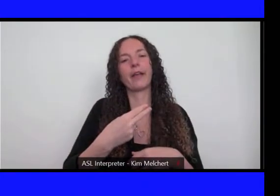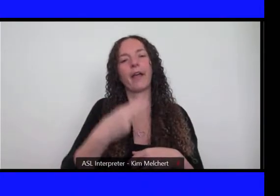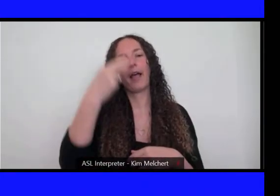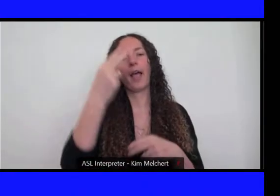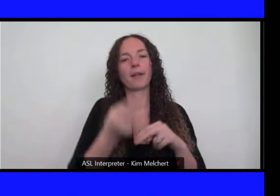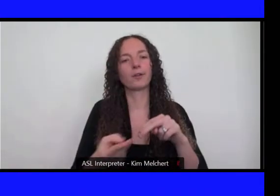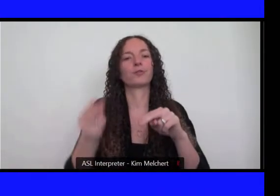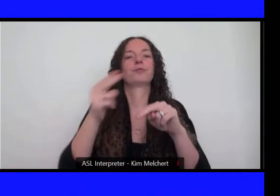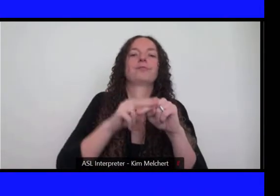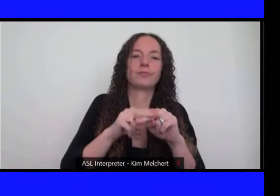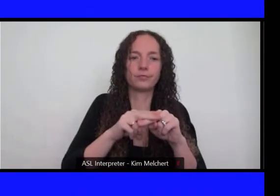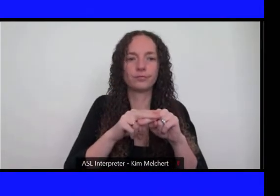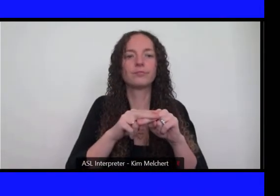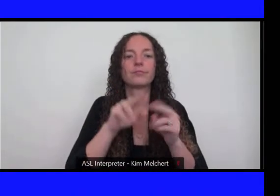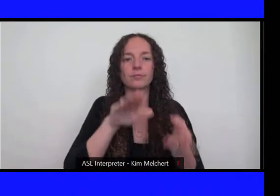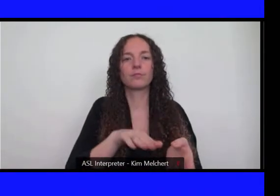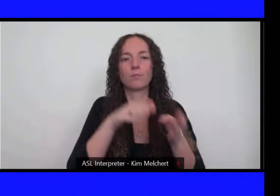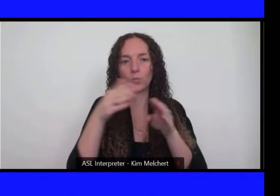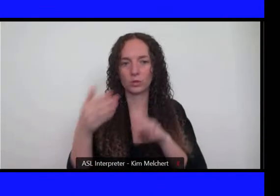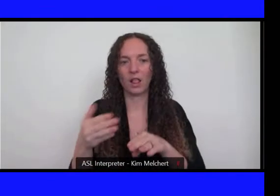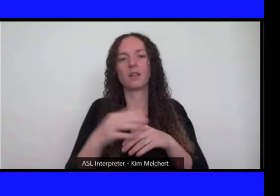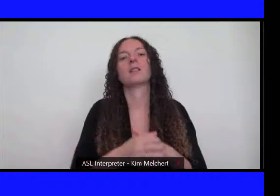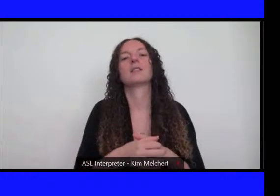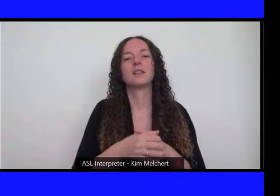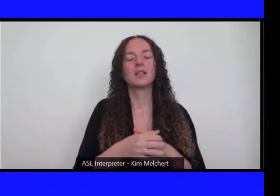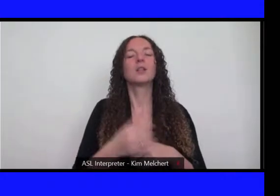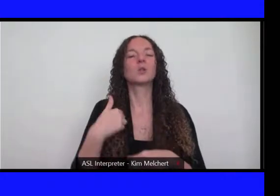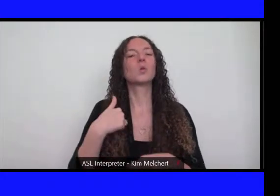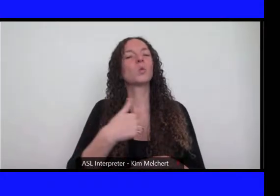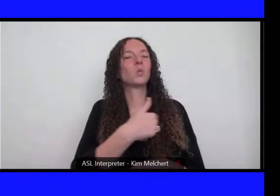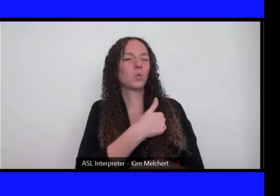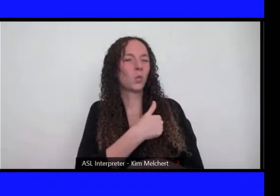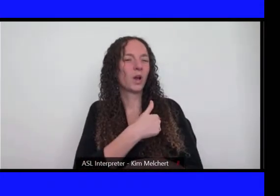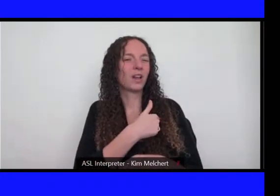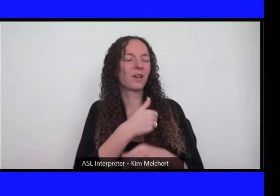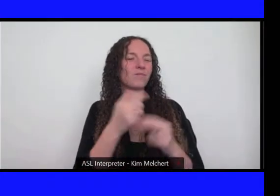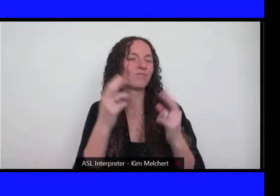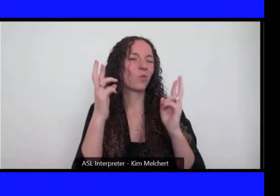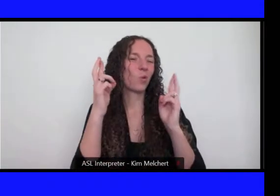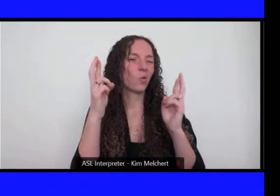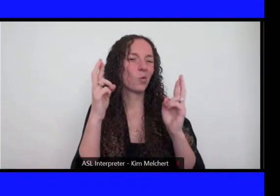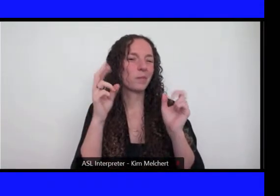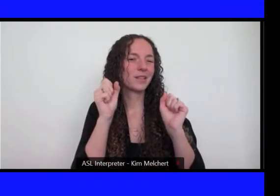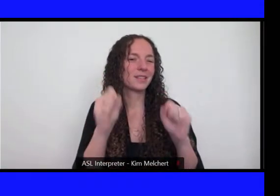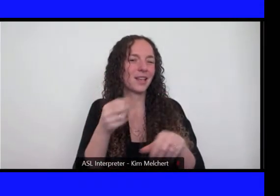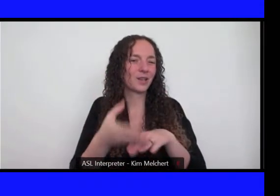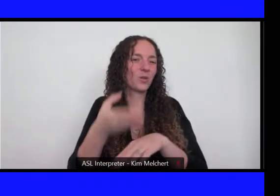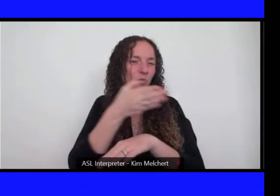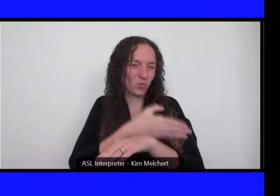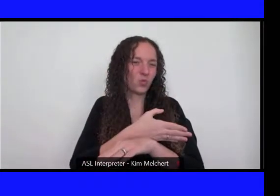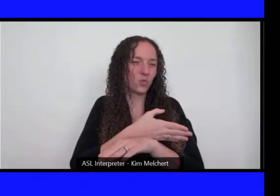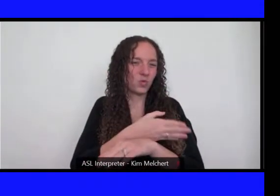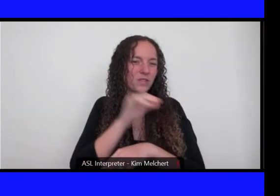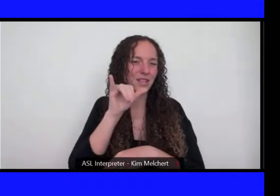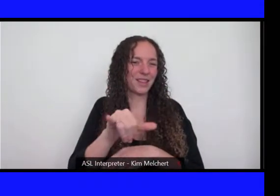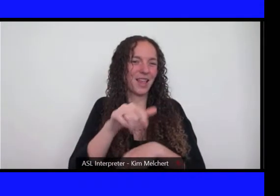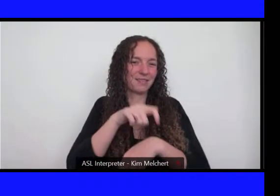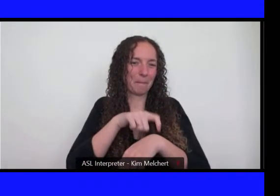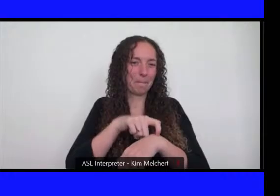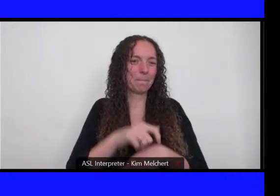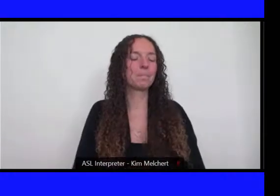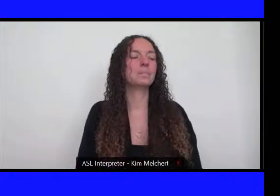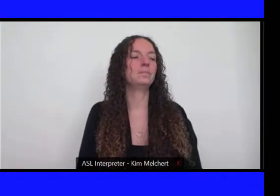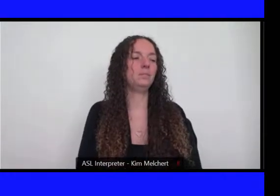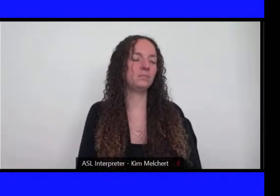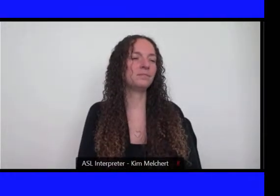kidney transplants. I think in general, our systems don't do well for young adults. And that's